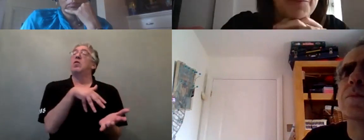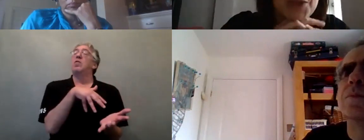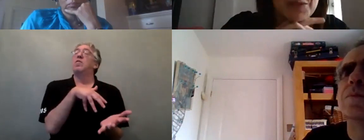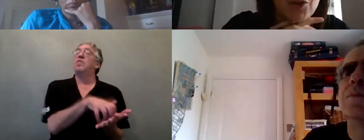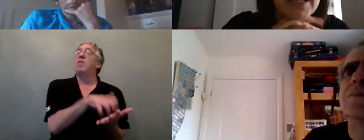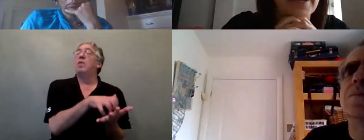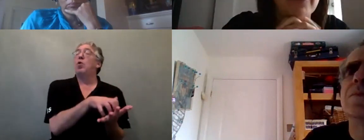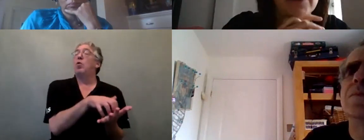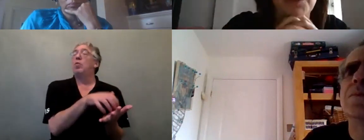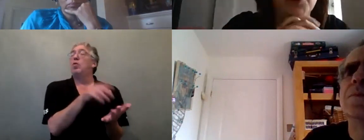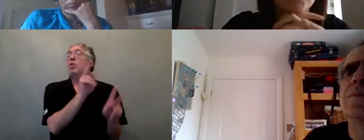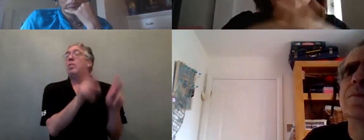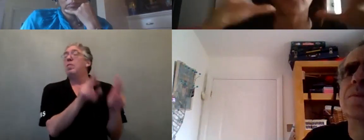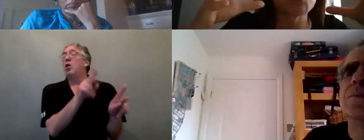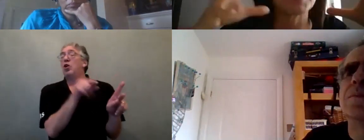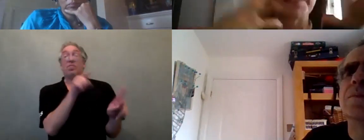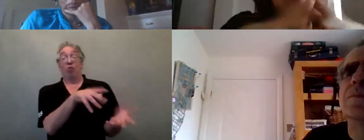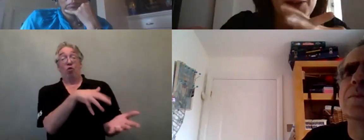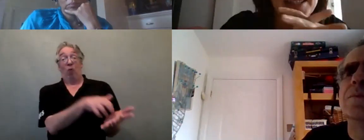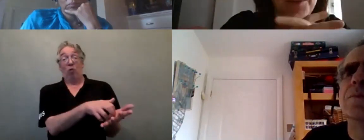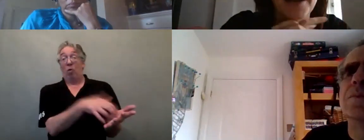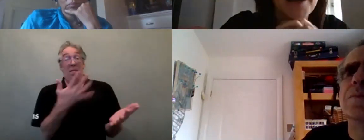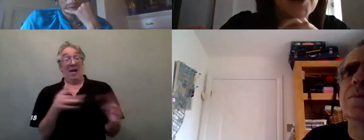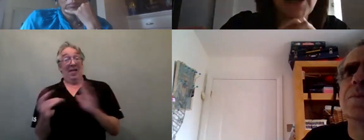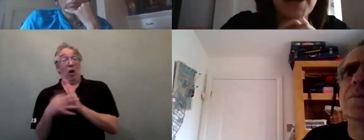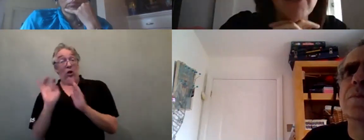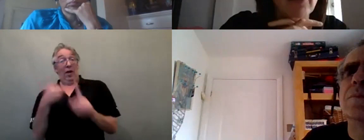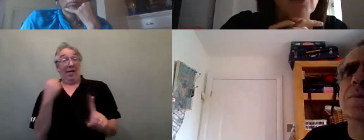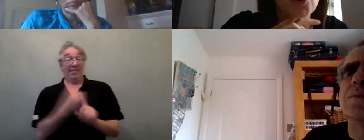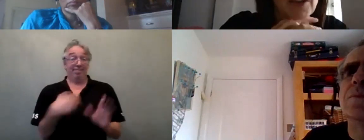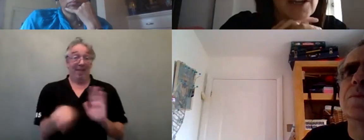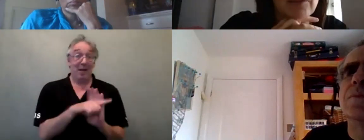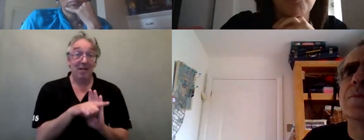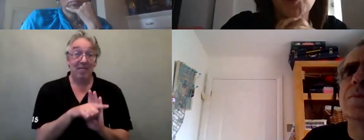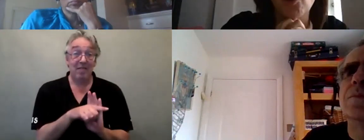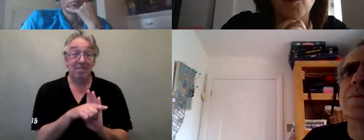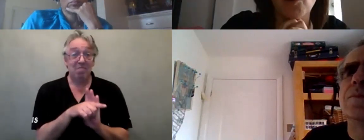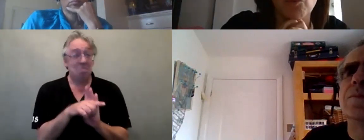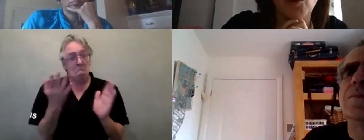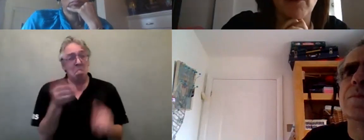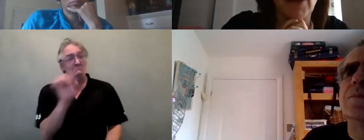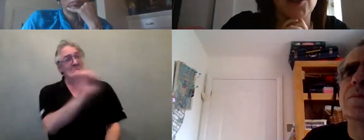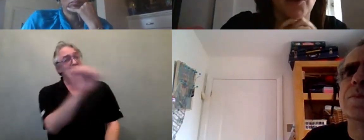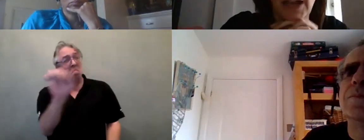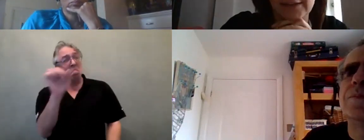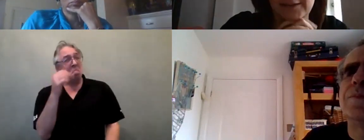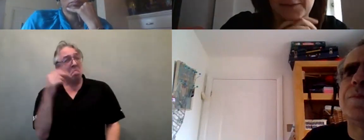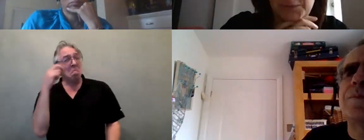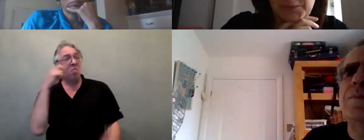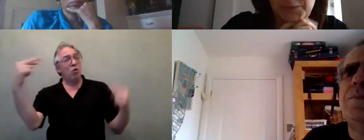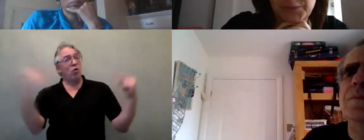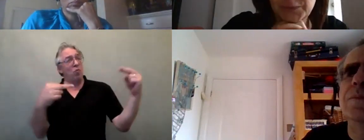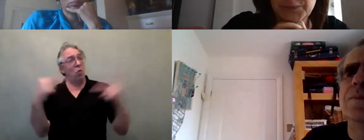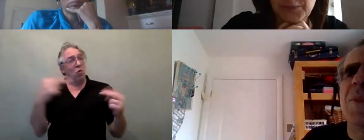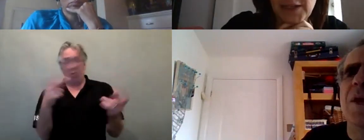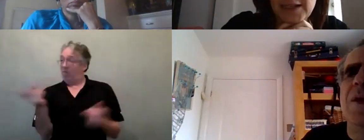them just because they are vulnerable, which of course is a big question. But you can have a thought each from you on reflection on that.